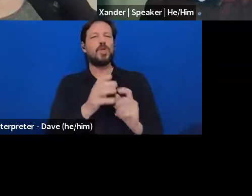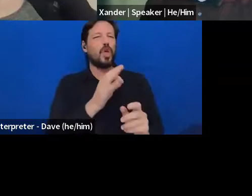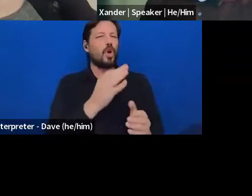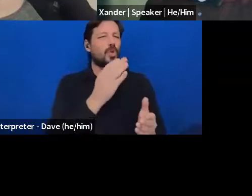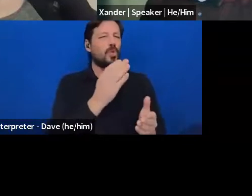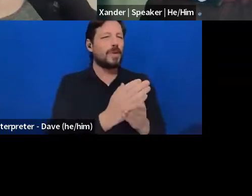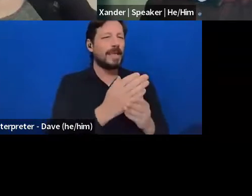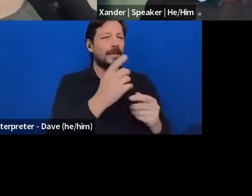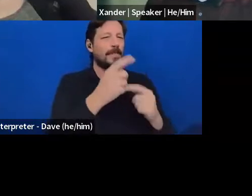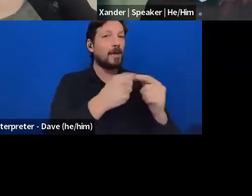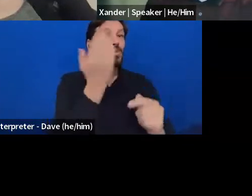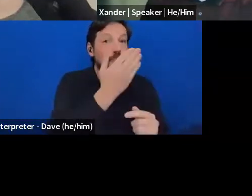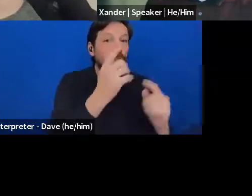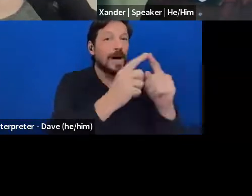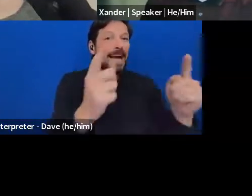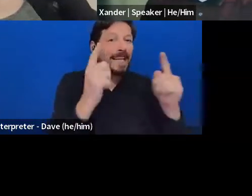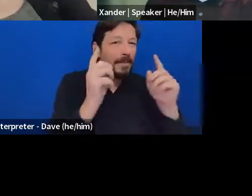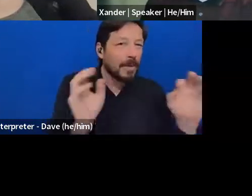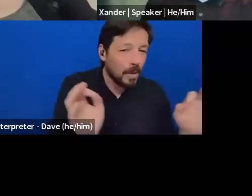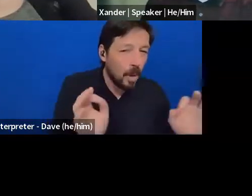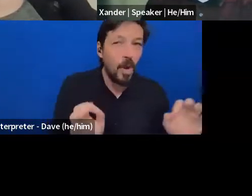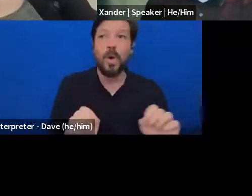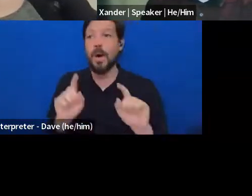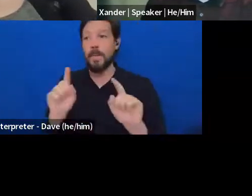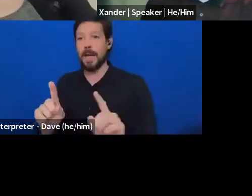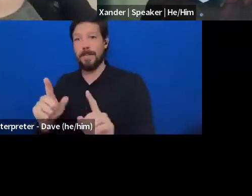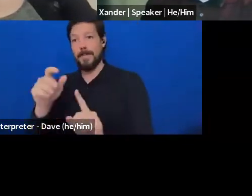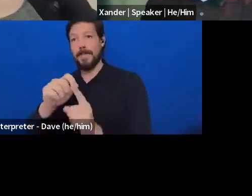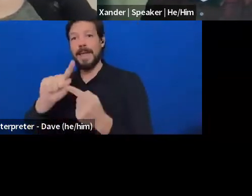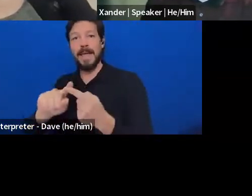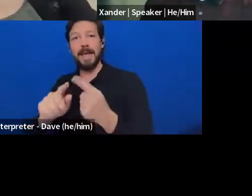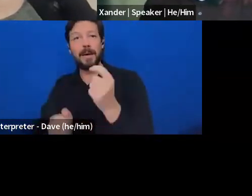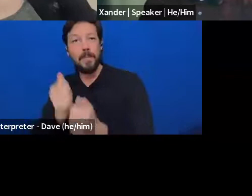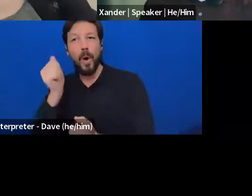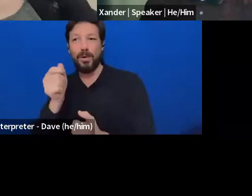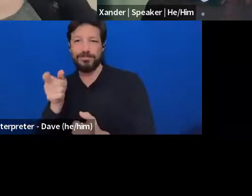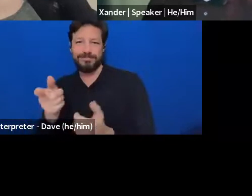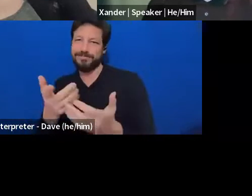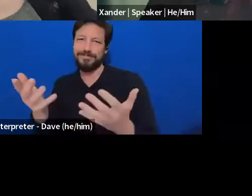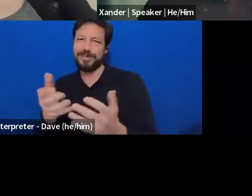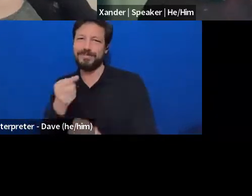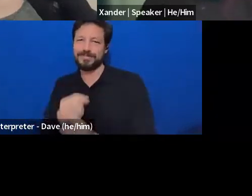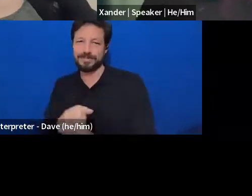again, physical, as PE was a big part, as is every part of every kid's life in school.